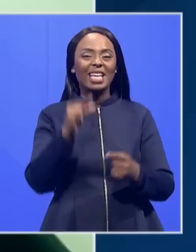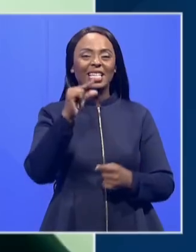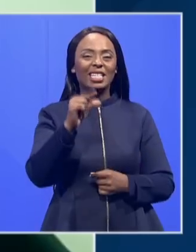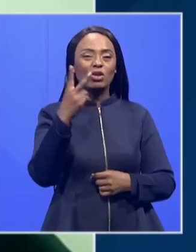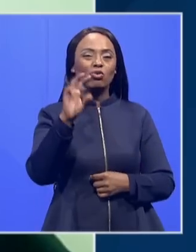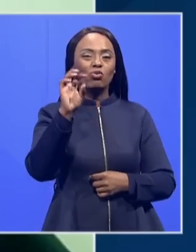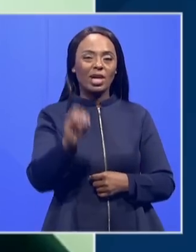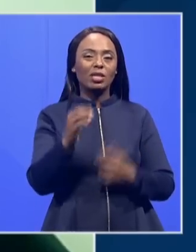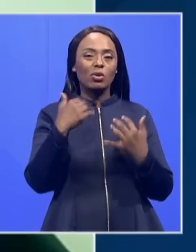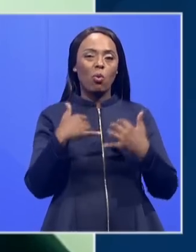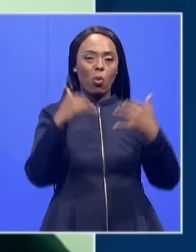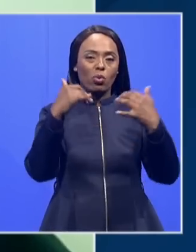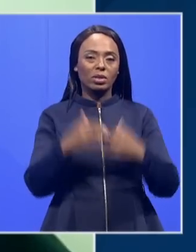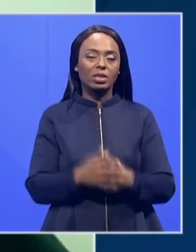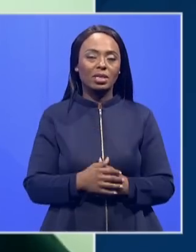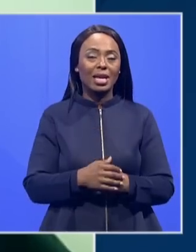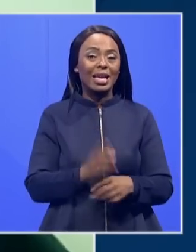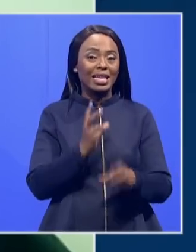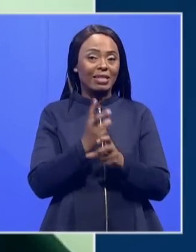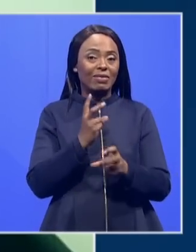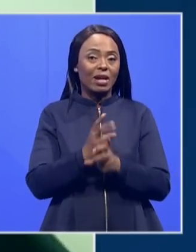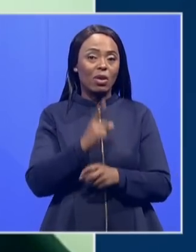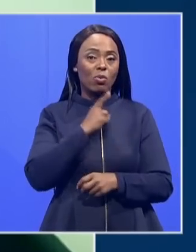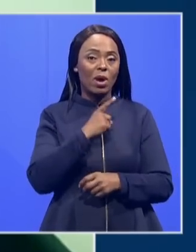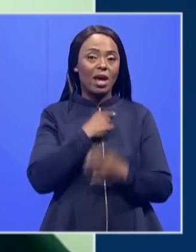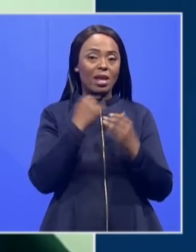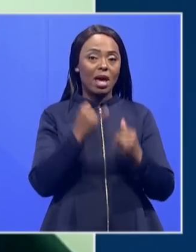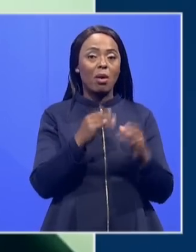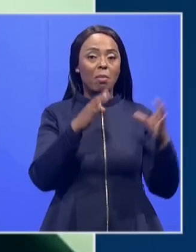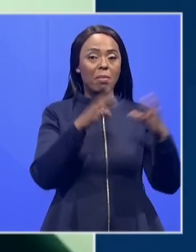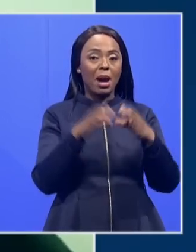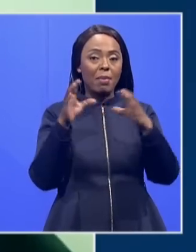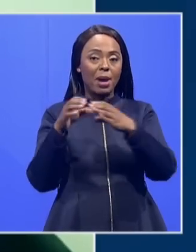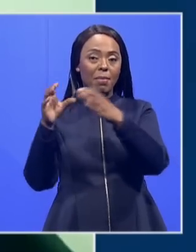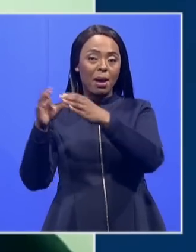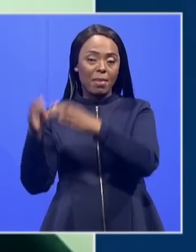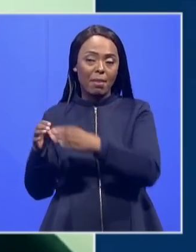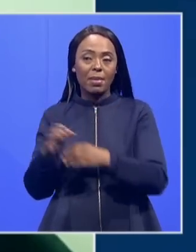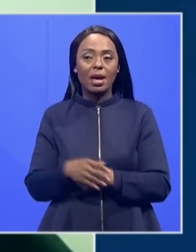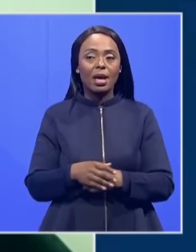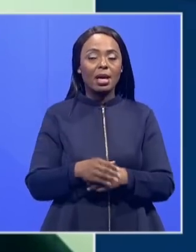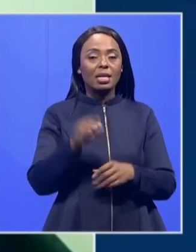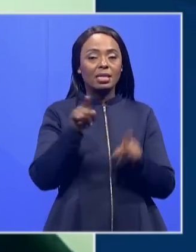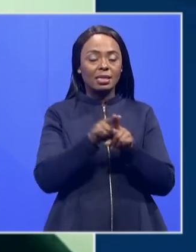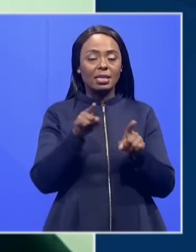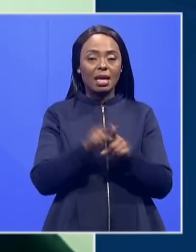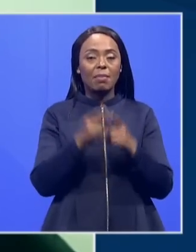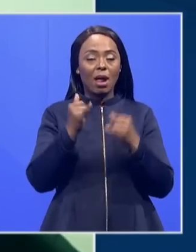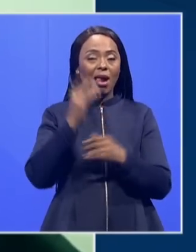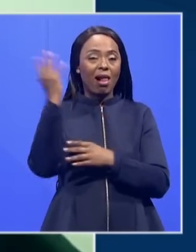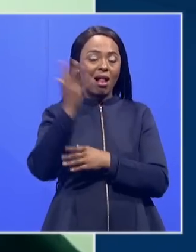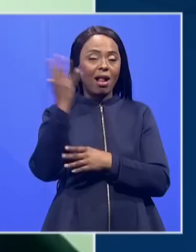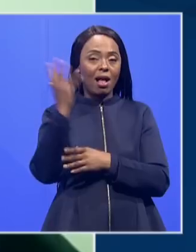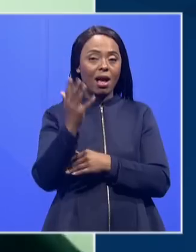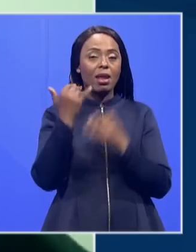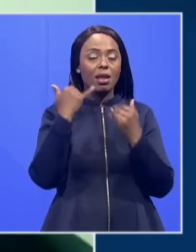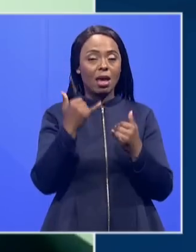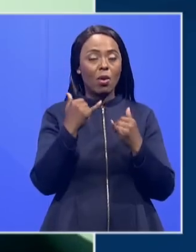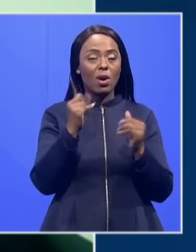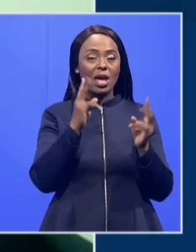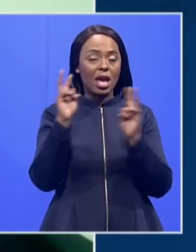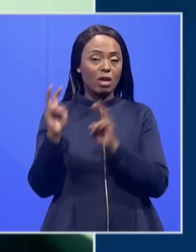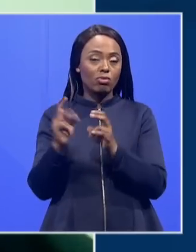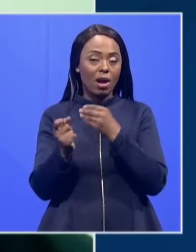critical in the head of public diplomacy statement is that these immunities that are